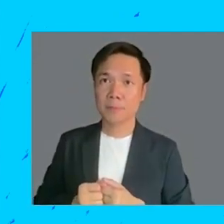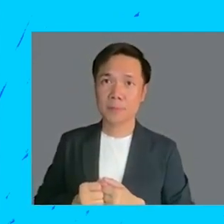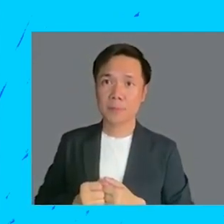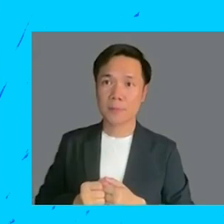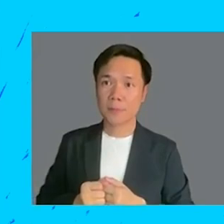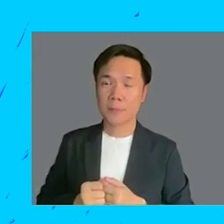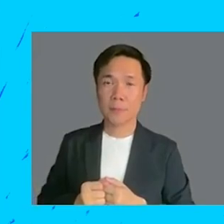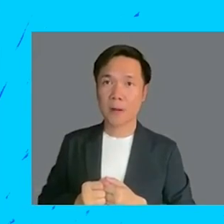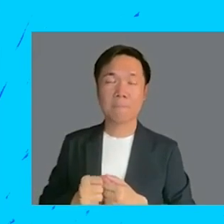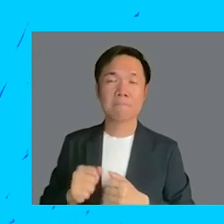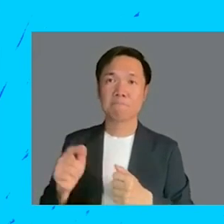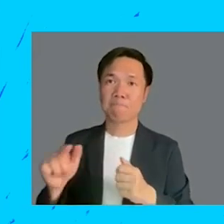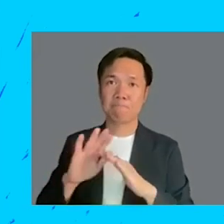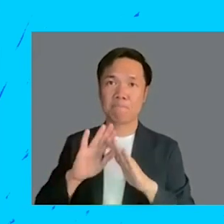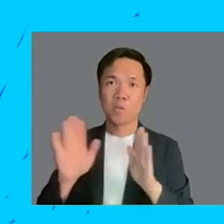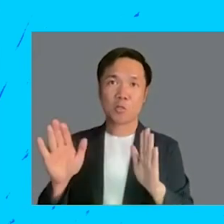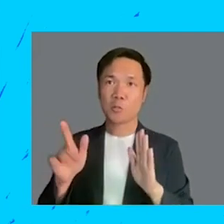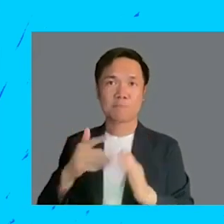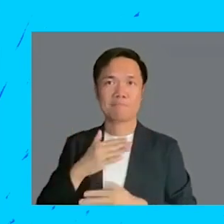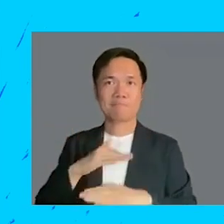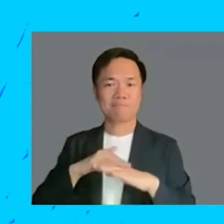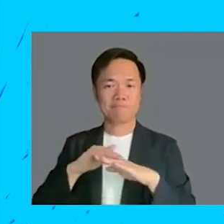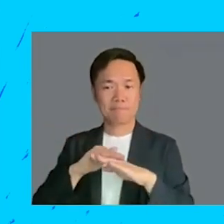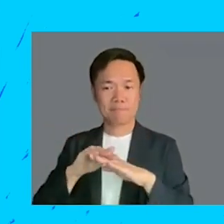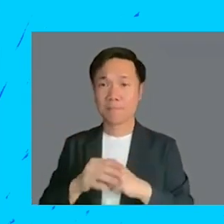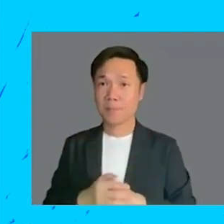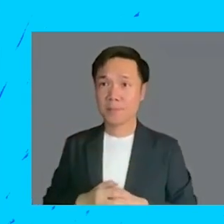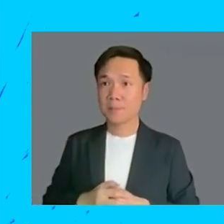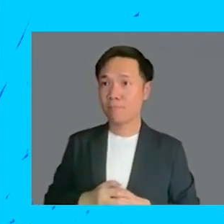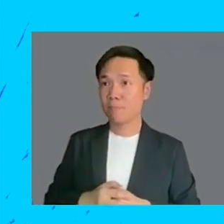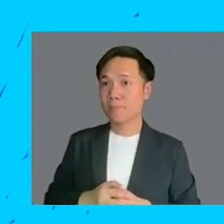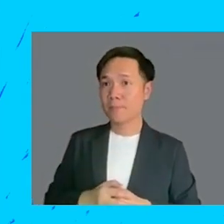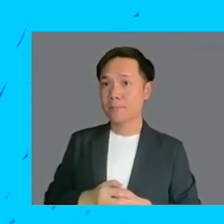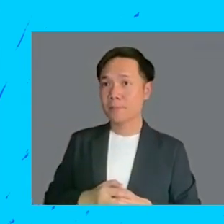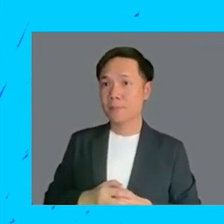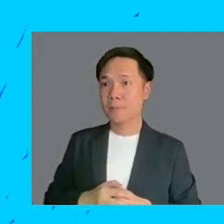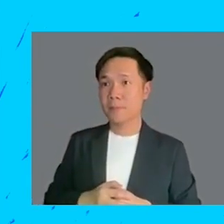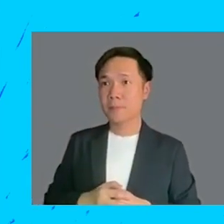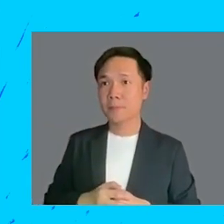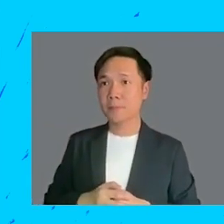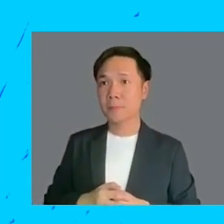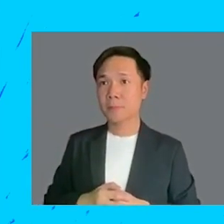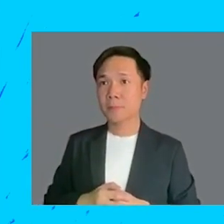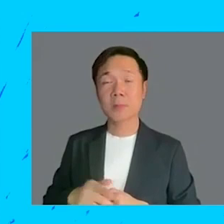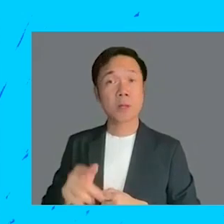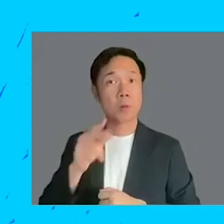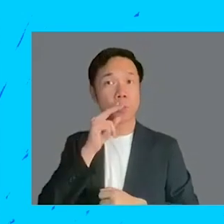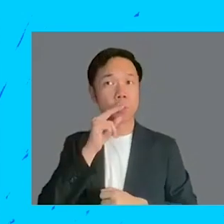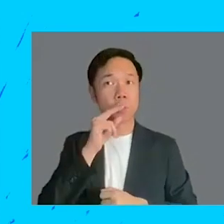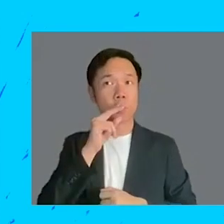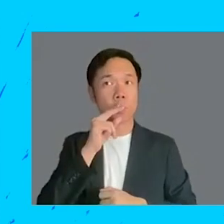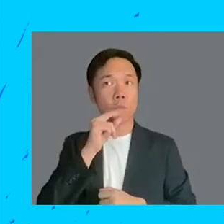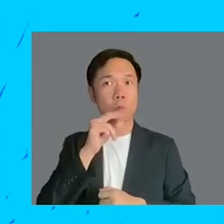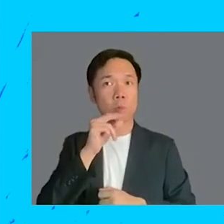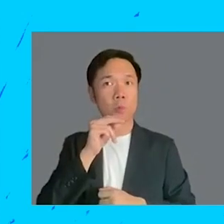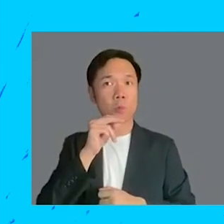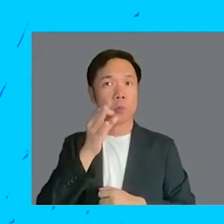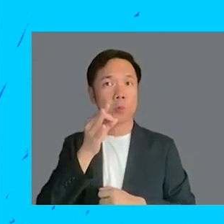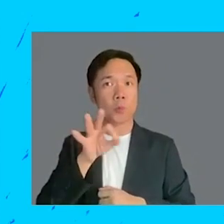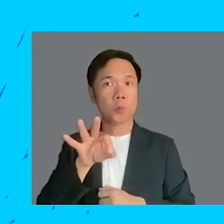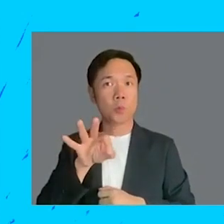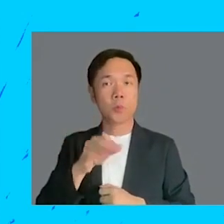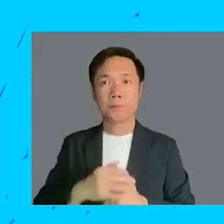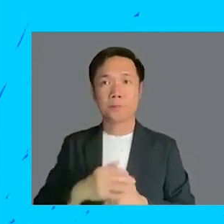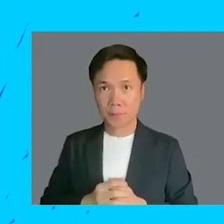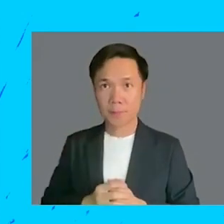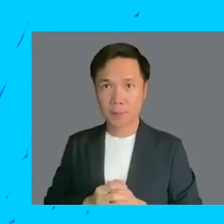you. Je m'appelle Noura Fatine Touré, j'ai 22 ans, je vis dans la ville d'Abidjan en Côte d'Ivoire. Je suis militante pour